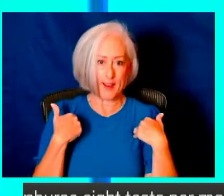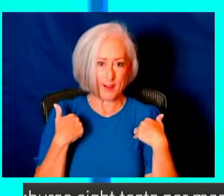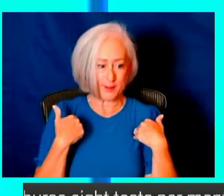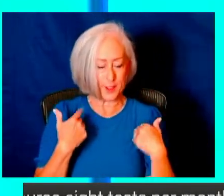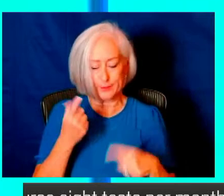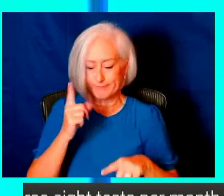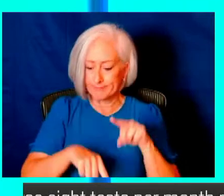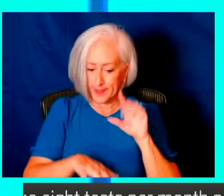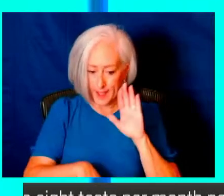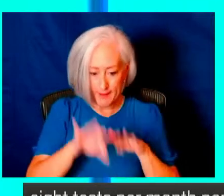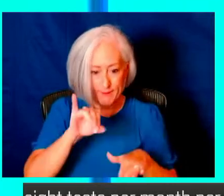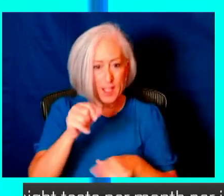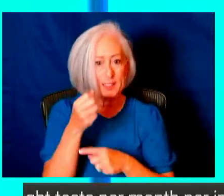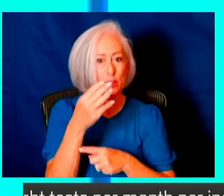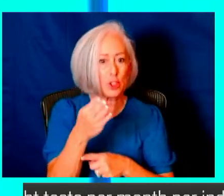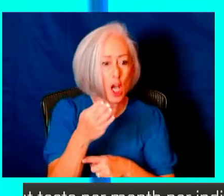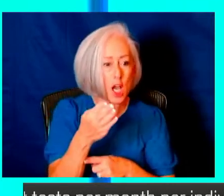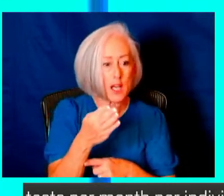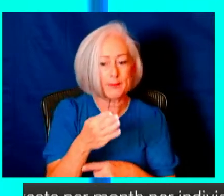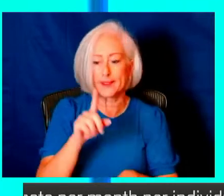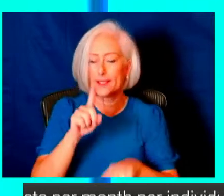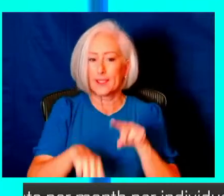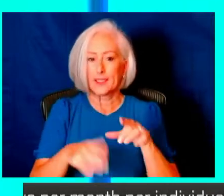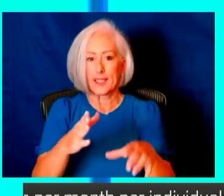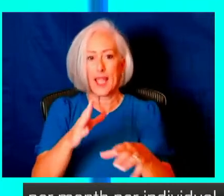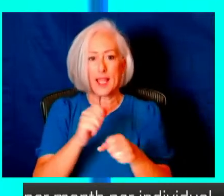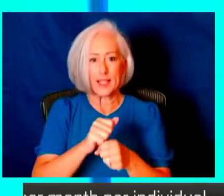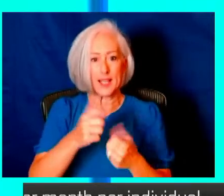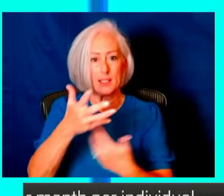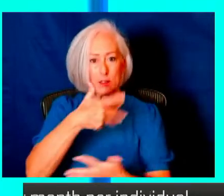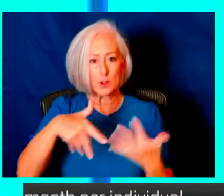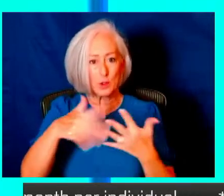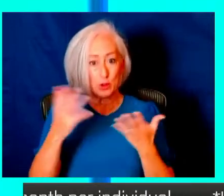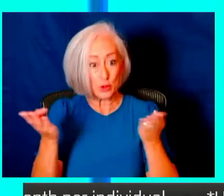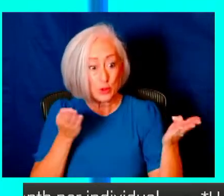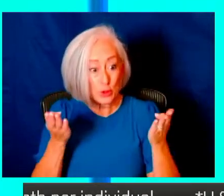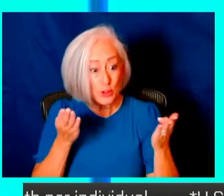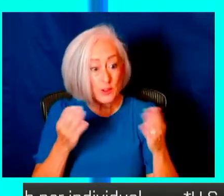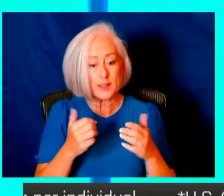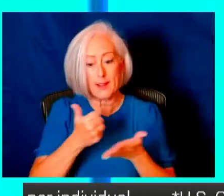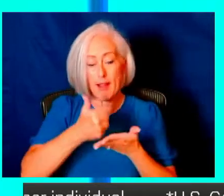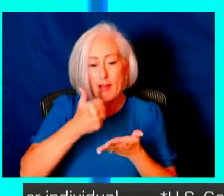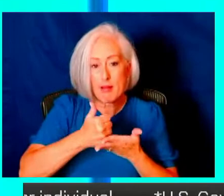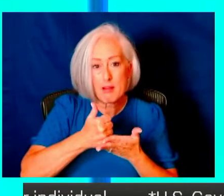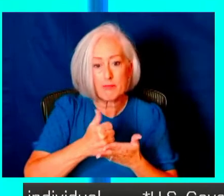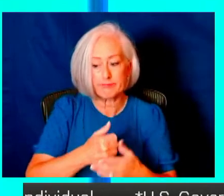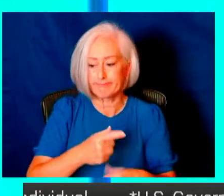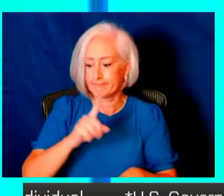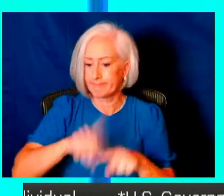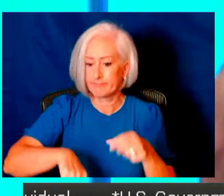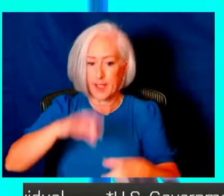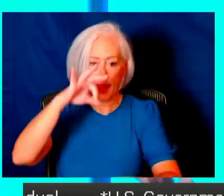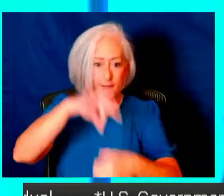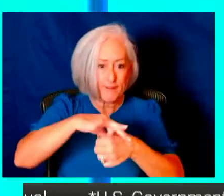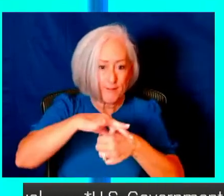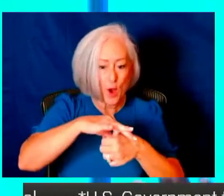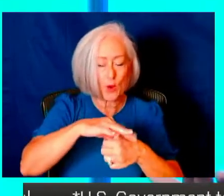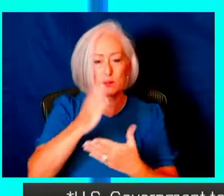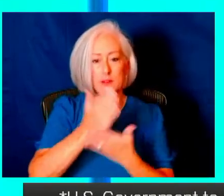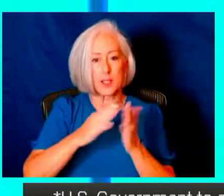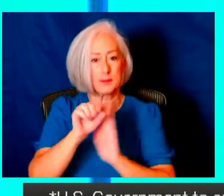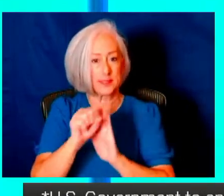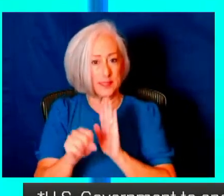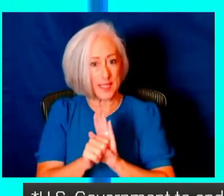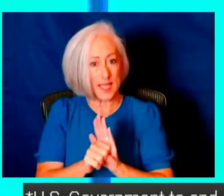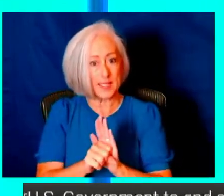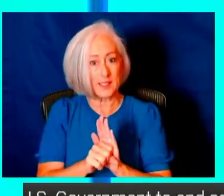social services. In some cases, you're not allowed to vote in some states. I mean, it just makes life so much harder, even after you've paid